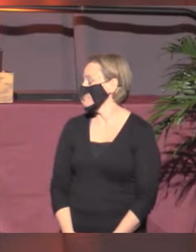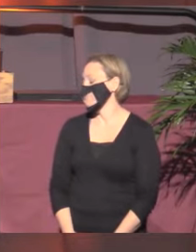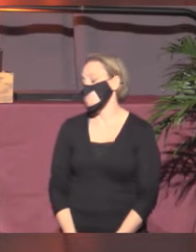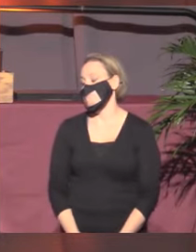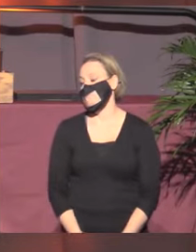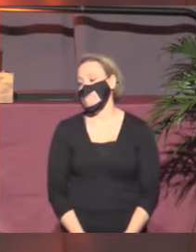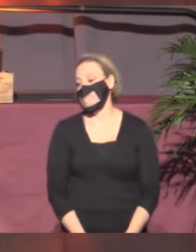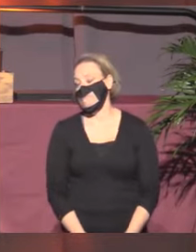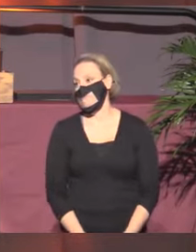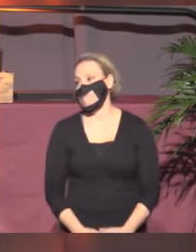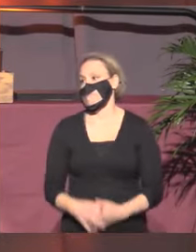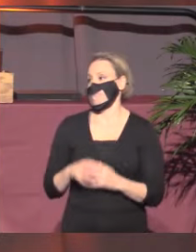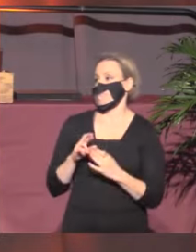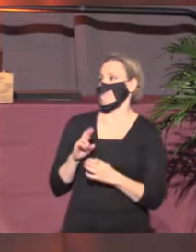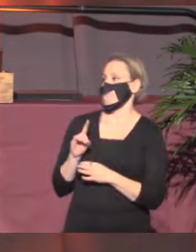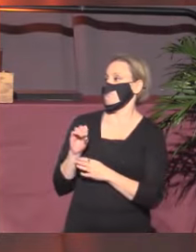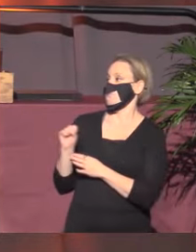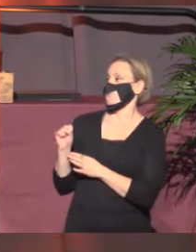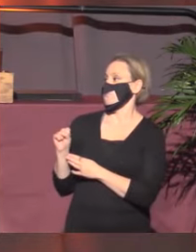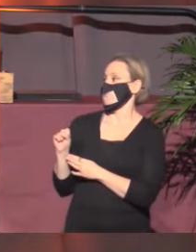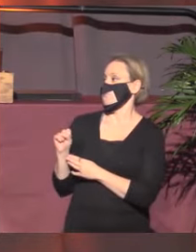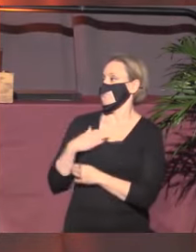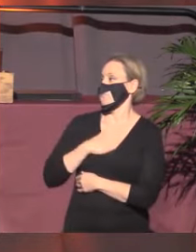Ray Doss, will you please come forward?